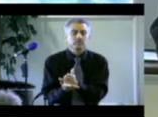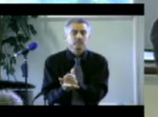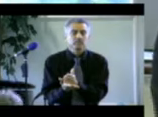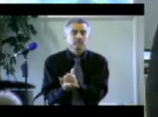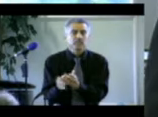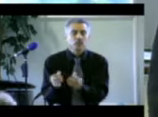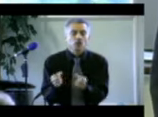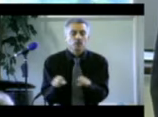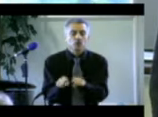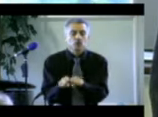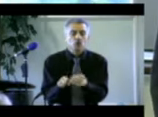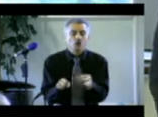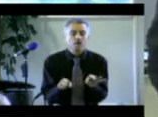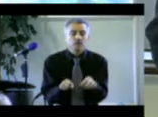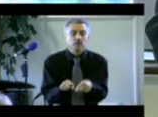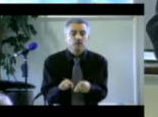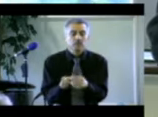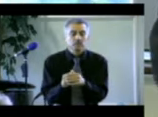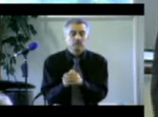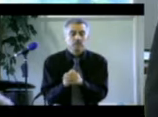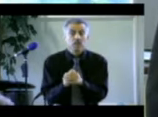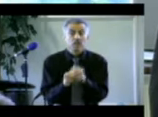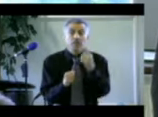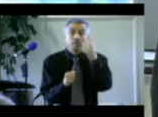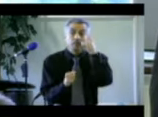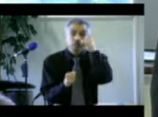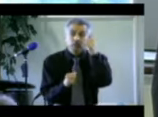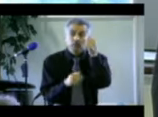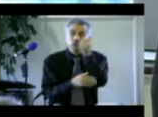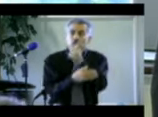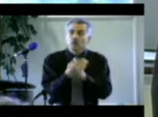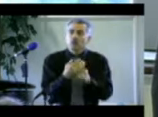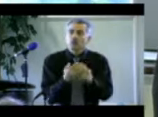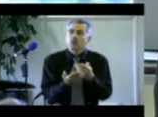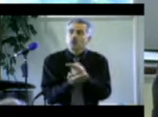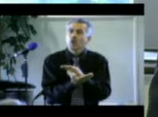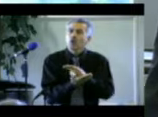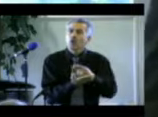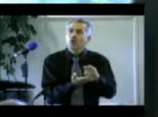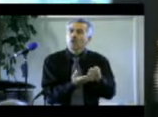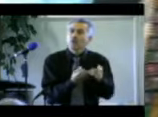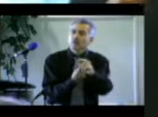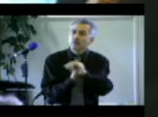Take off your shoes, because you're on holy ground."